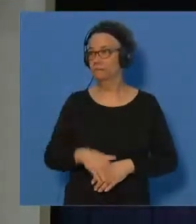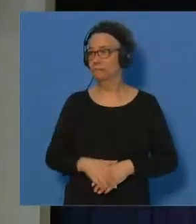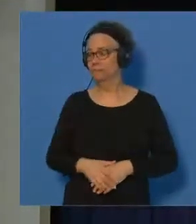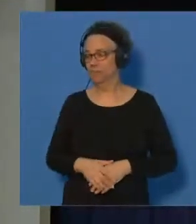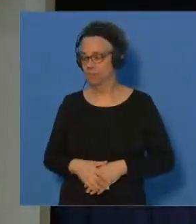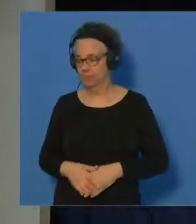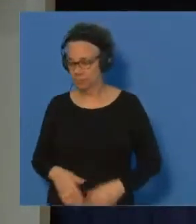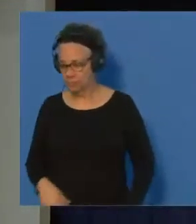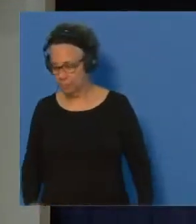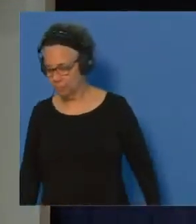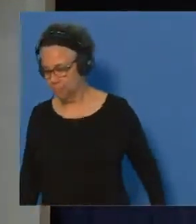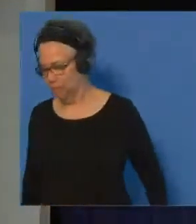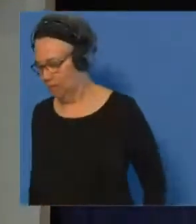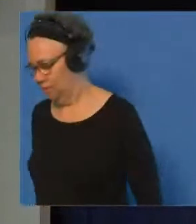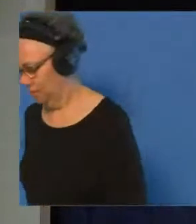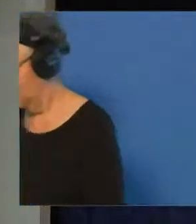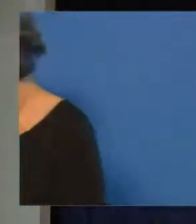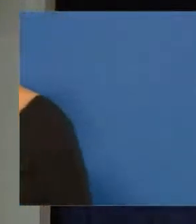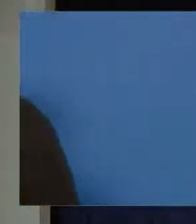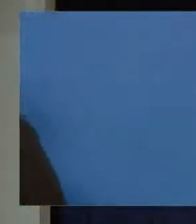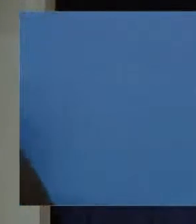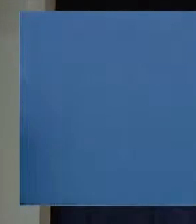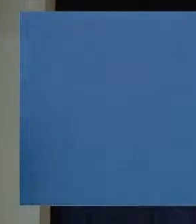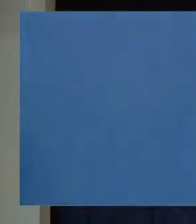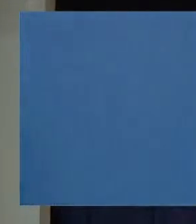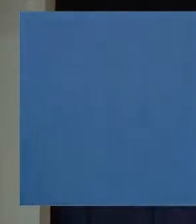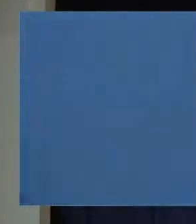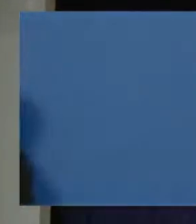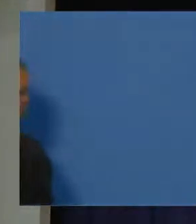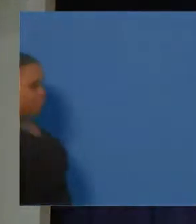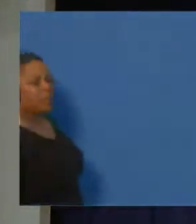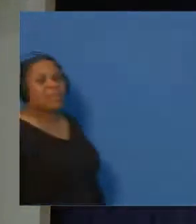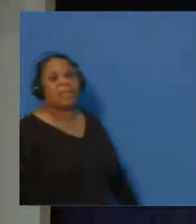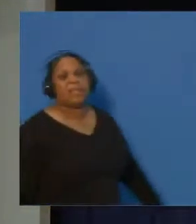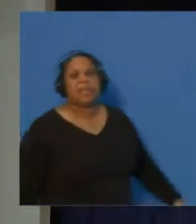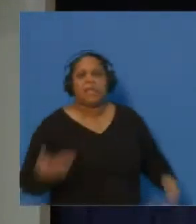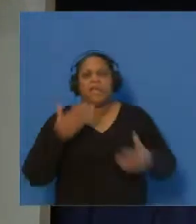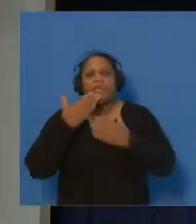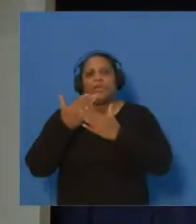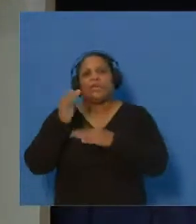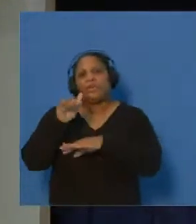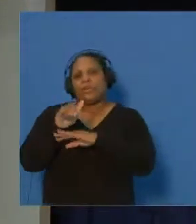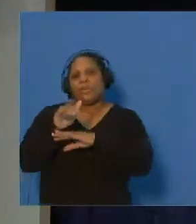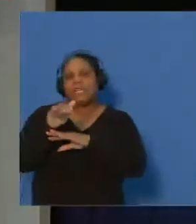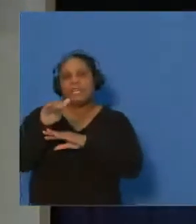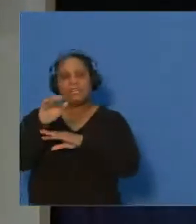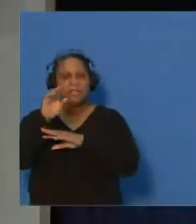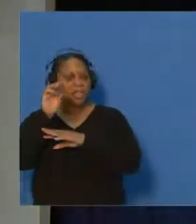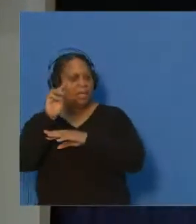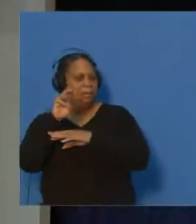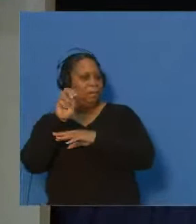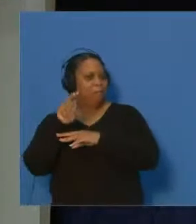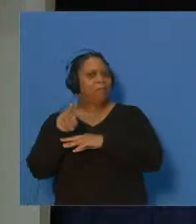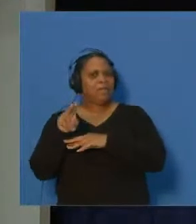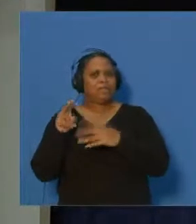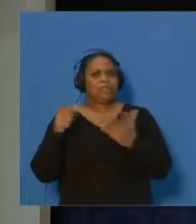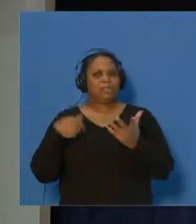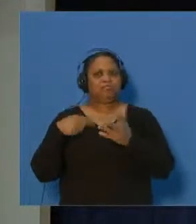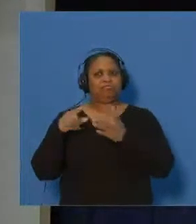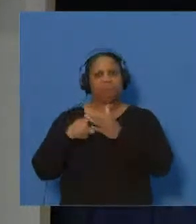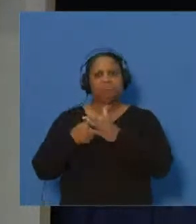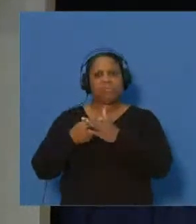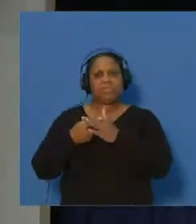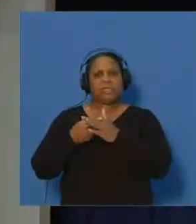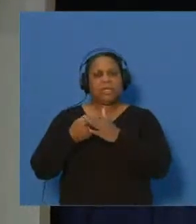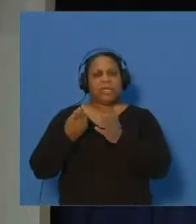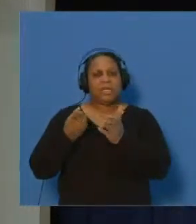Evening, sir, and evening, ministers. Yeah, Jonathan Bell from the Raw Gazette. I have my questions here. To begin with, sir, are